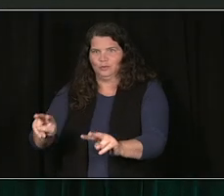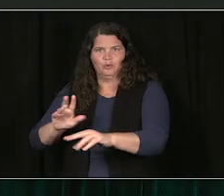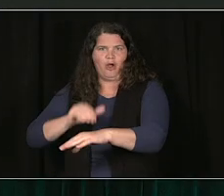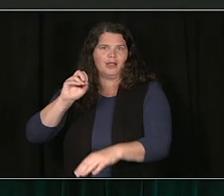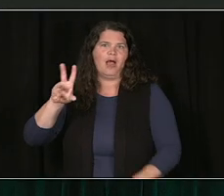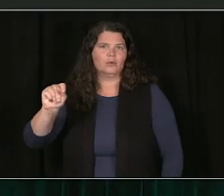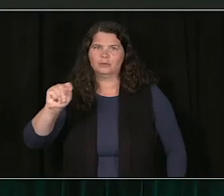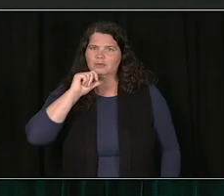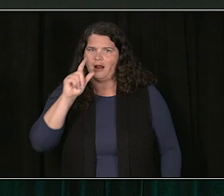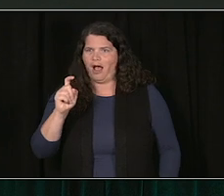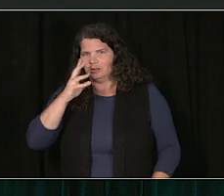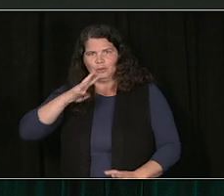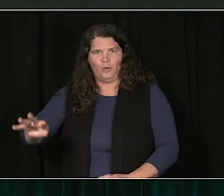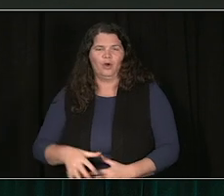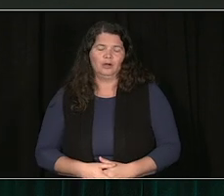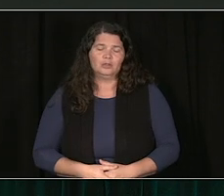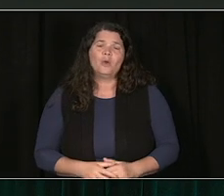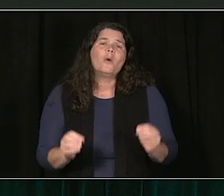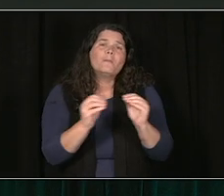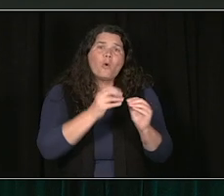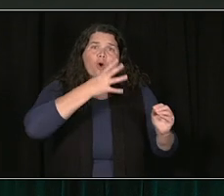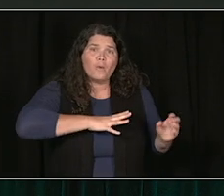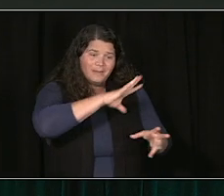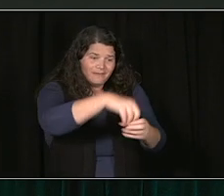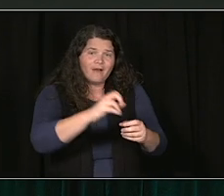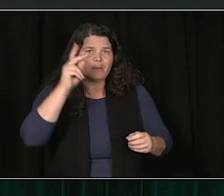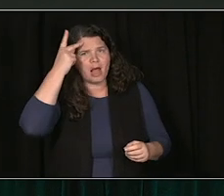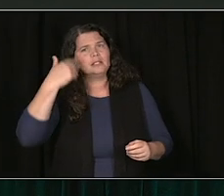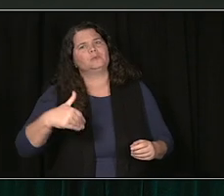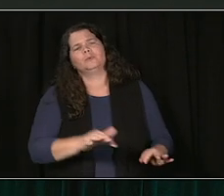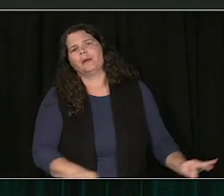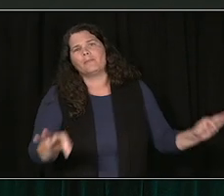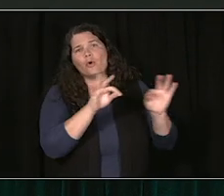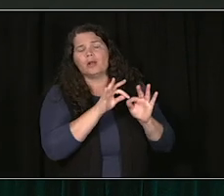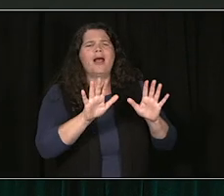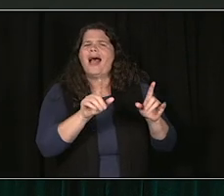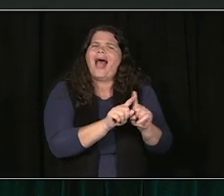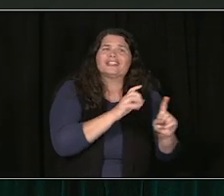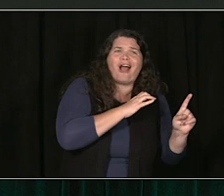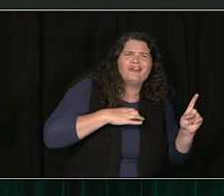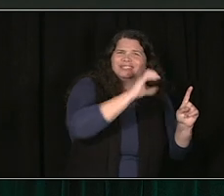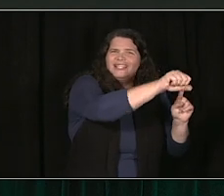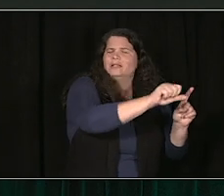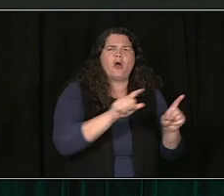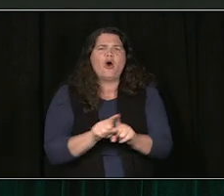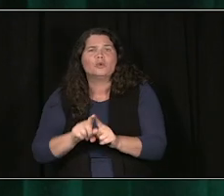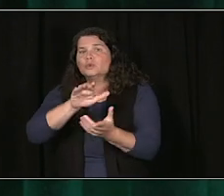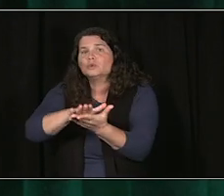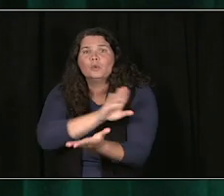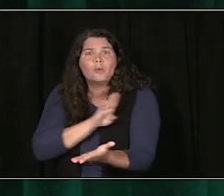process from, listen, not just as members of Congress, but on school boards, and city councils, at